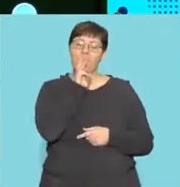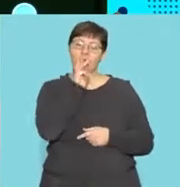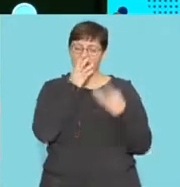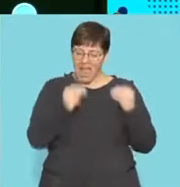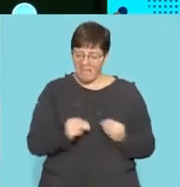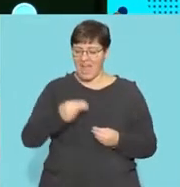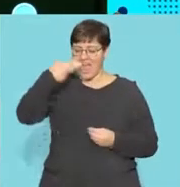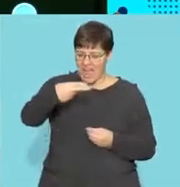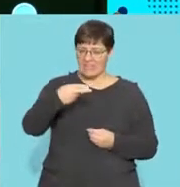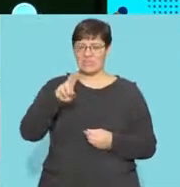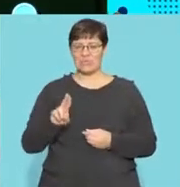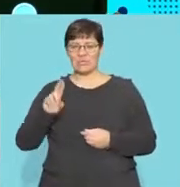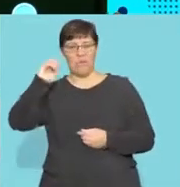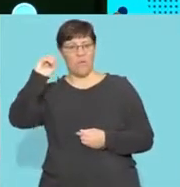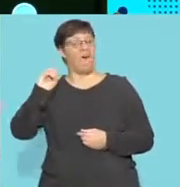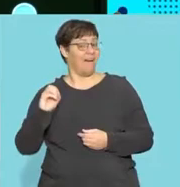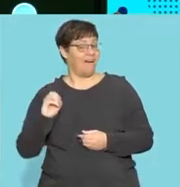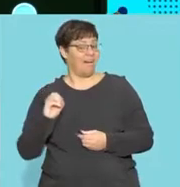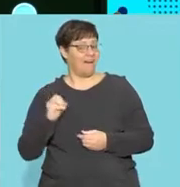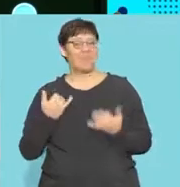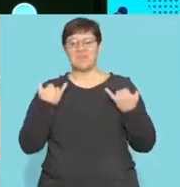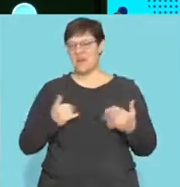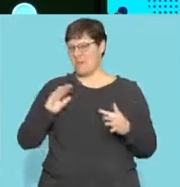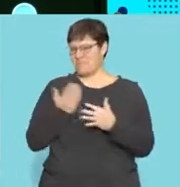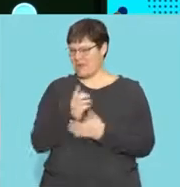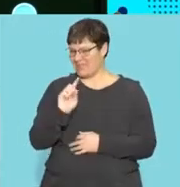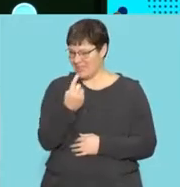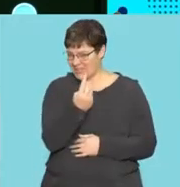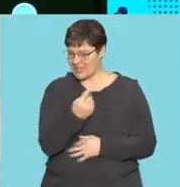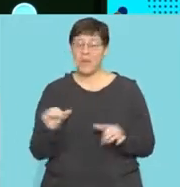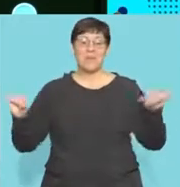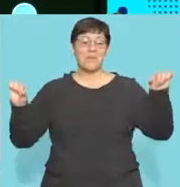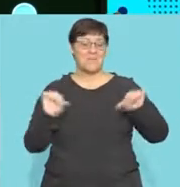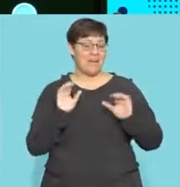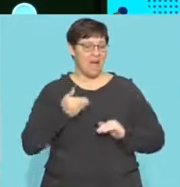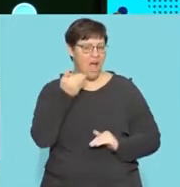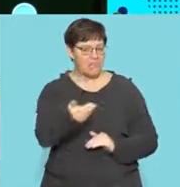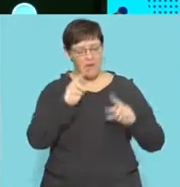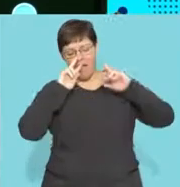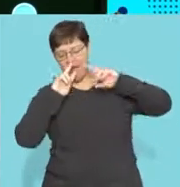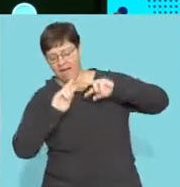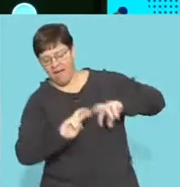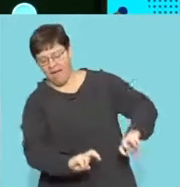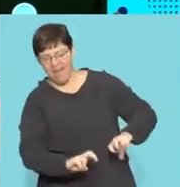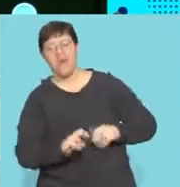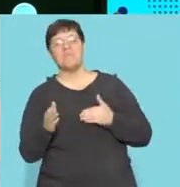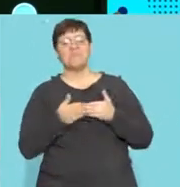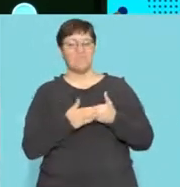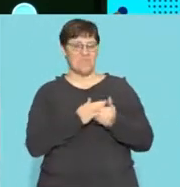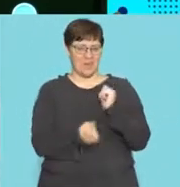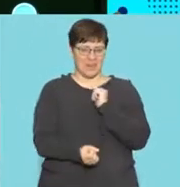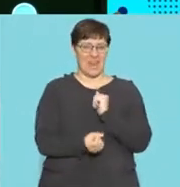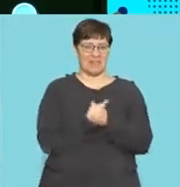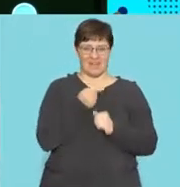H2O. I'm sure you found that interesting, but you know what? I think it's time for a short break. We'll be back to explore the reactions